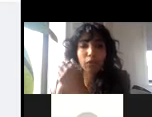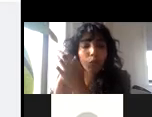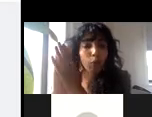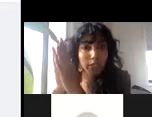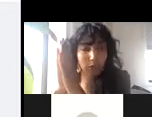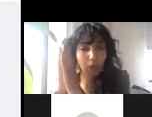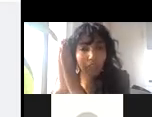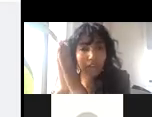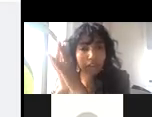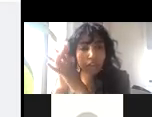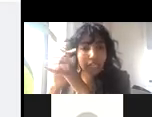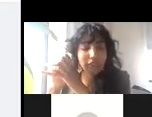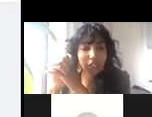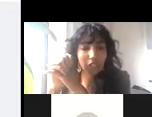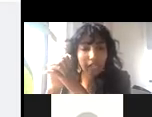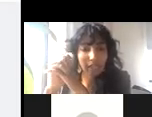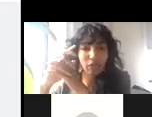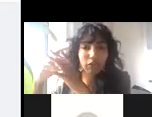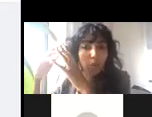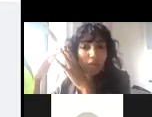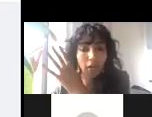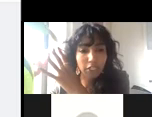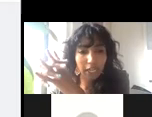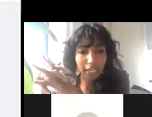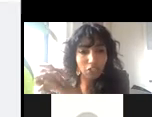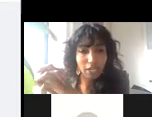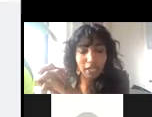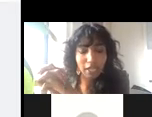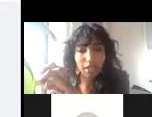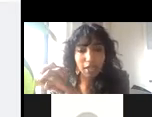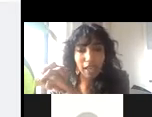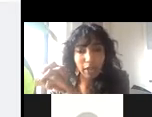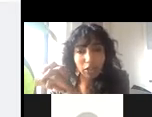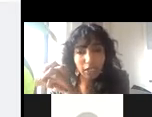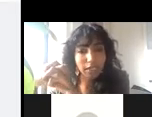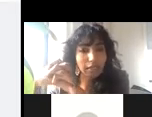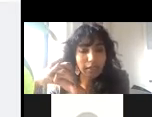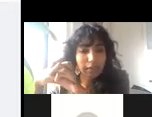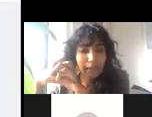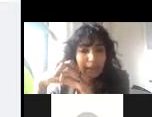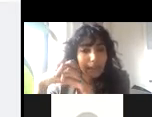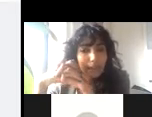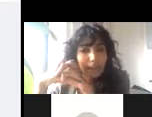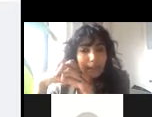what do we want that alternative to look like? We've already started answering that question,